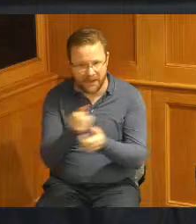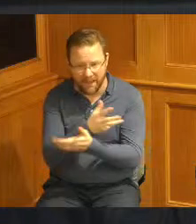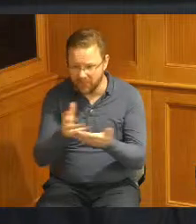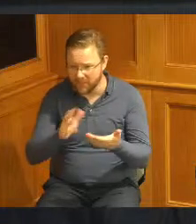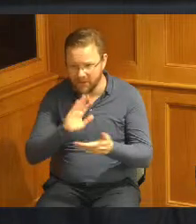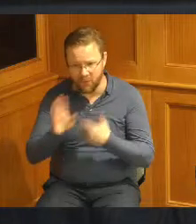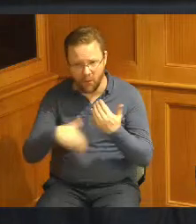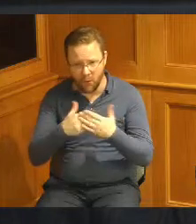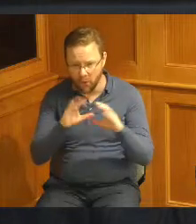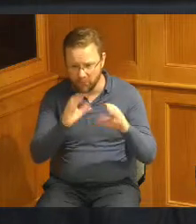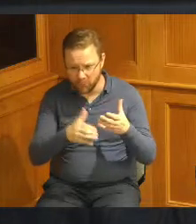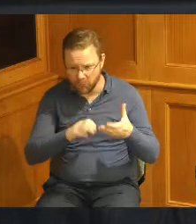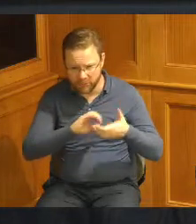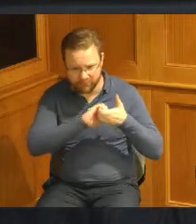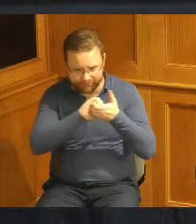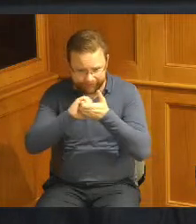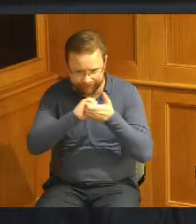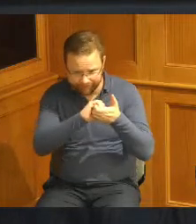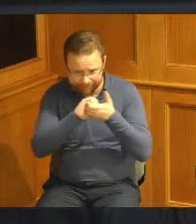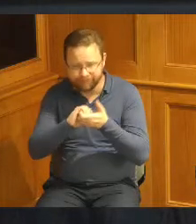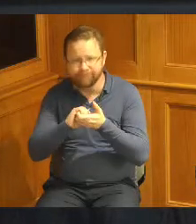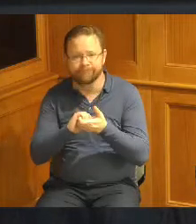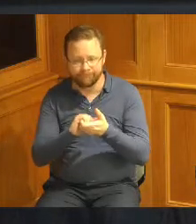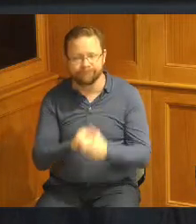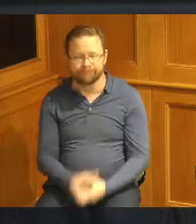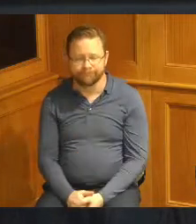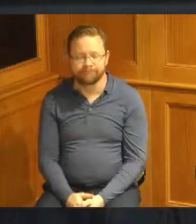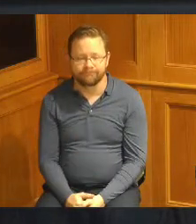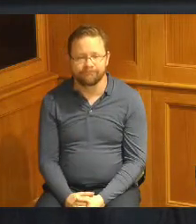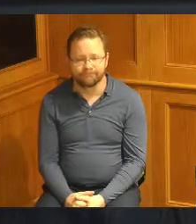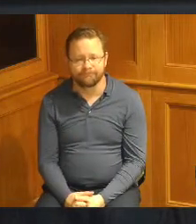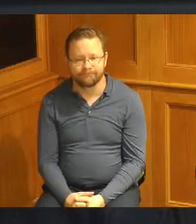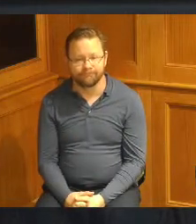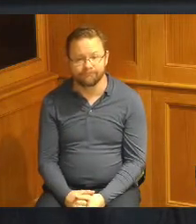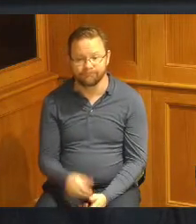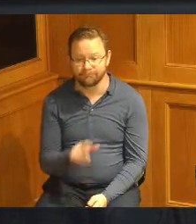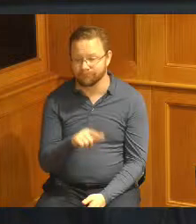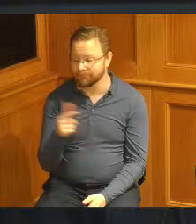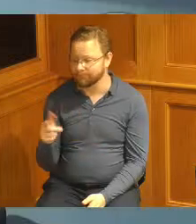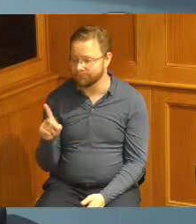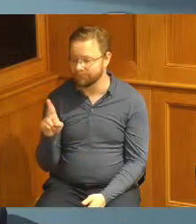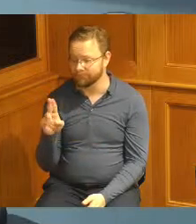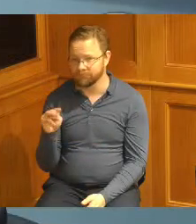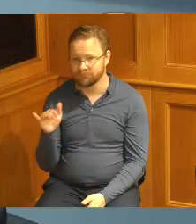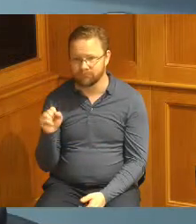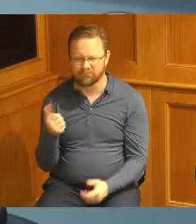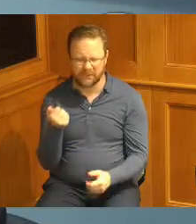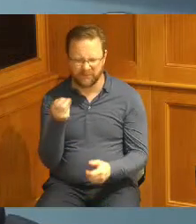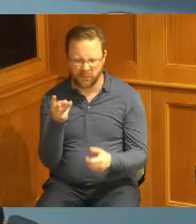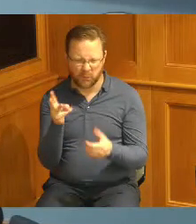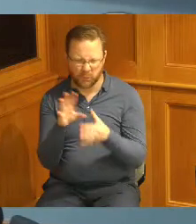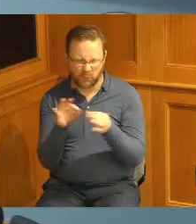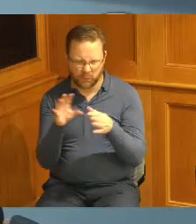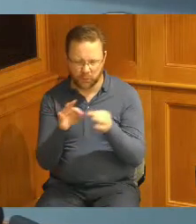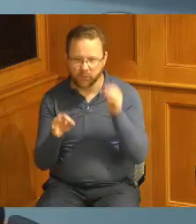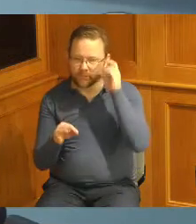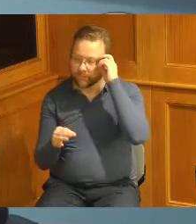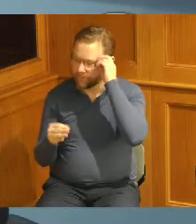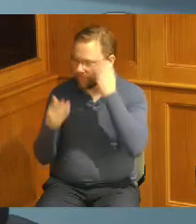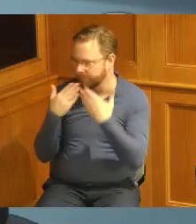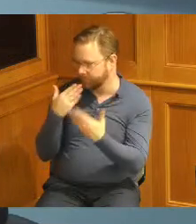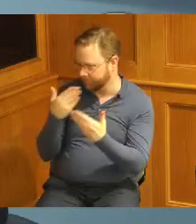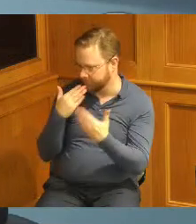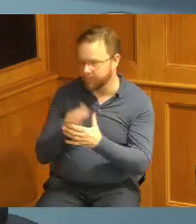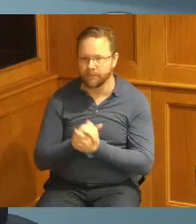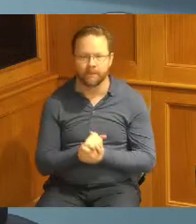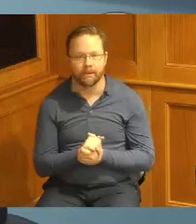have all worked in tandem with one another to make it happen. So, Commissioner Dumas. Just a couple things. Thank you, Madam